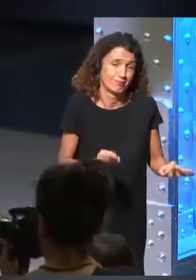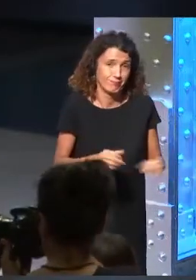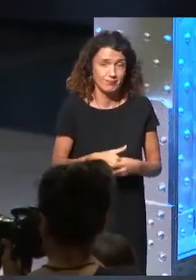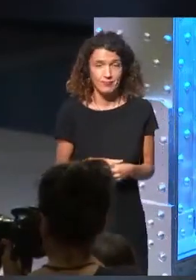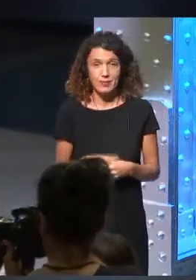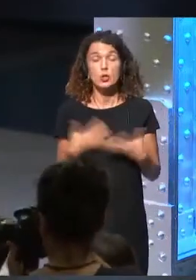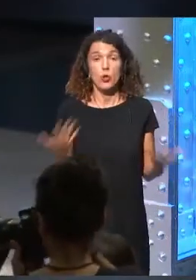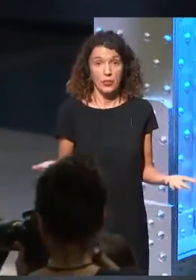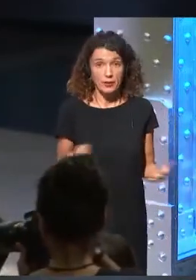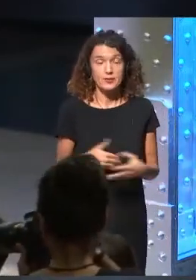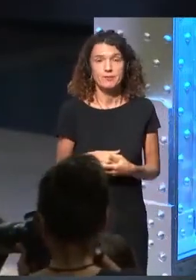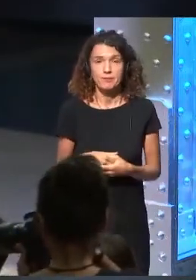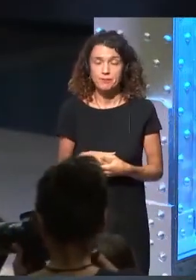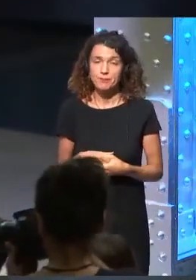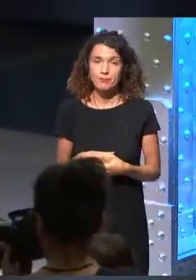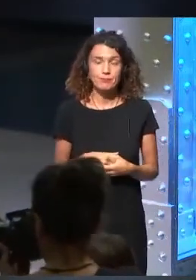But